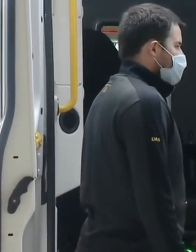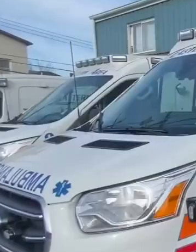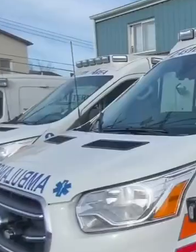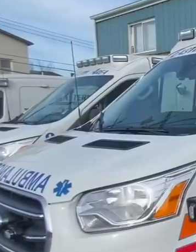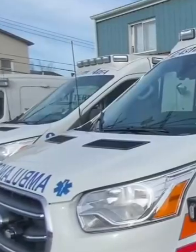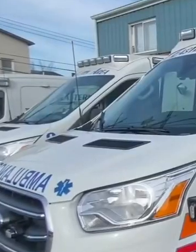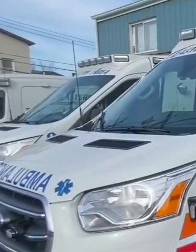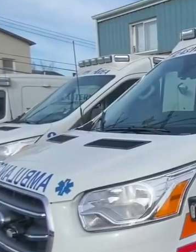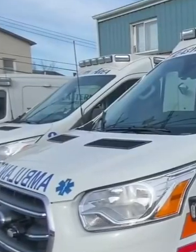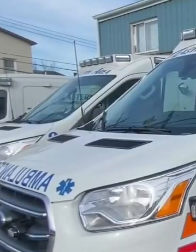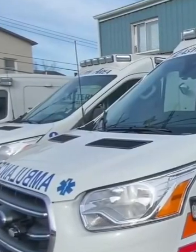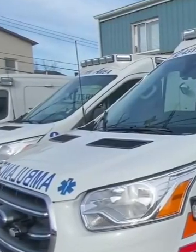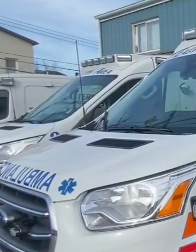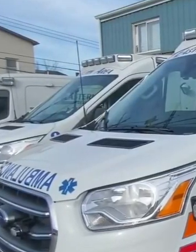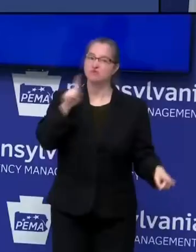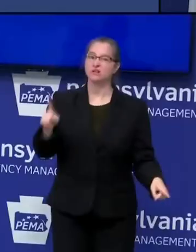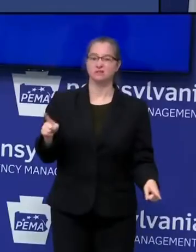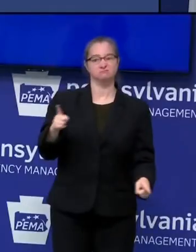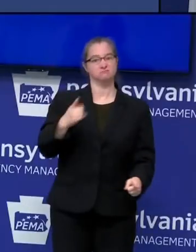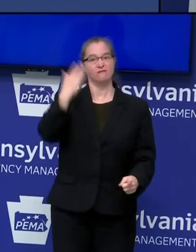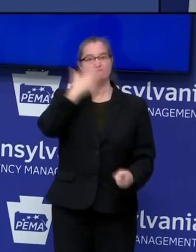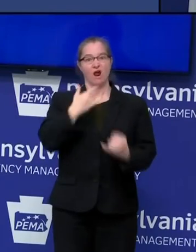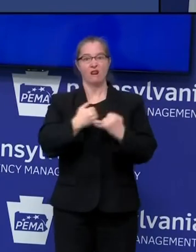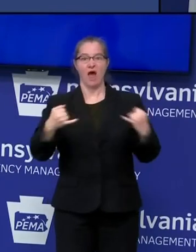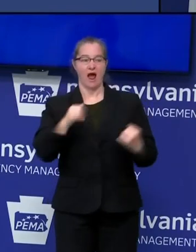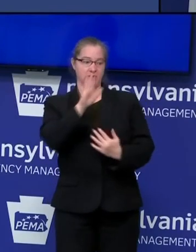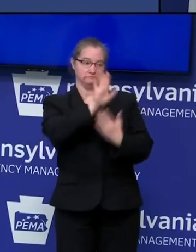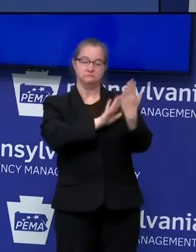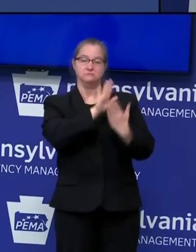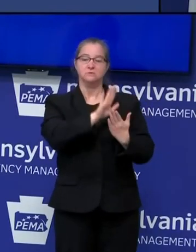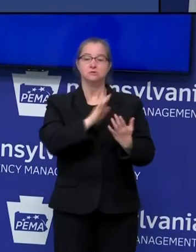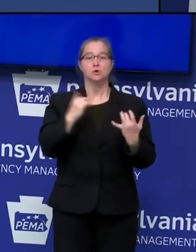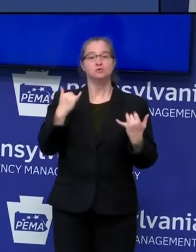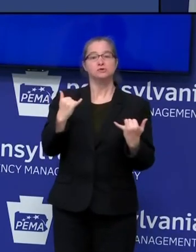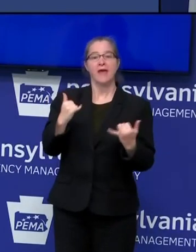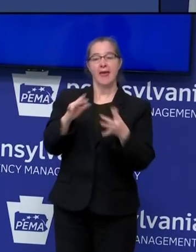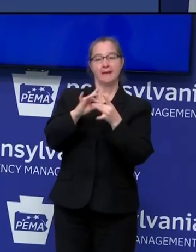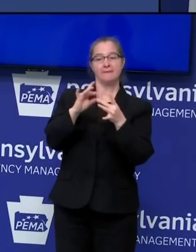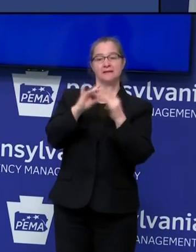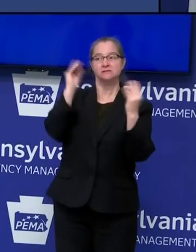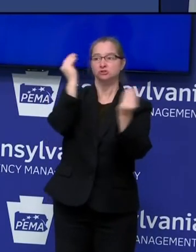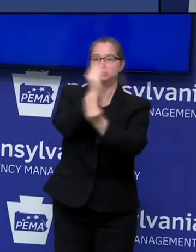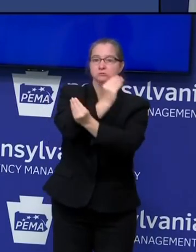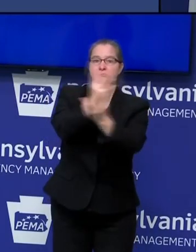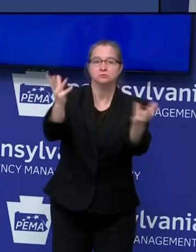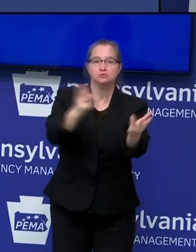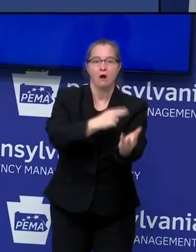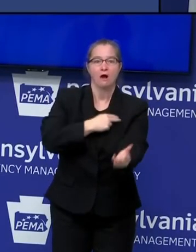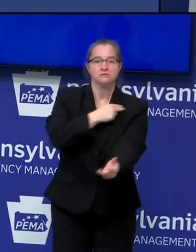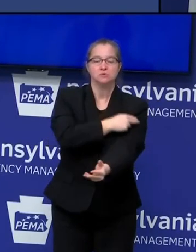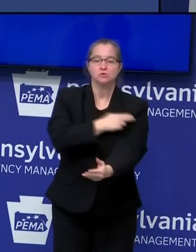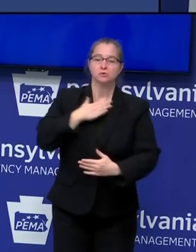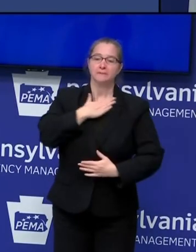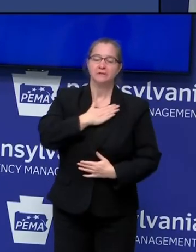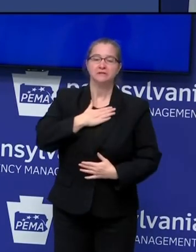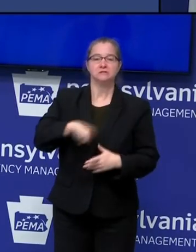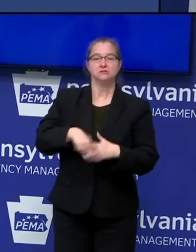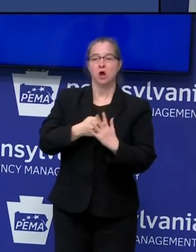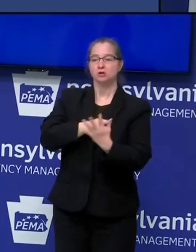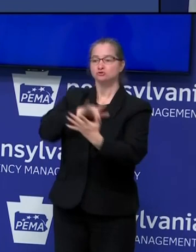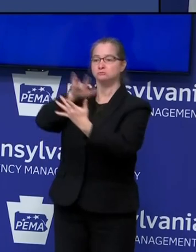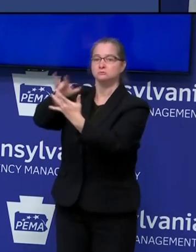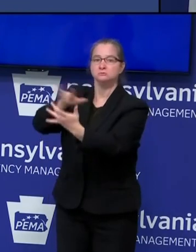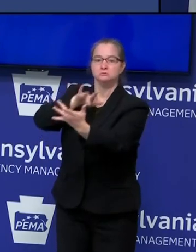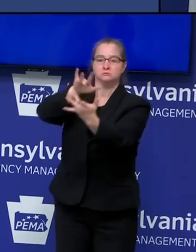in line to get the vaccine. So my message today to hospitals is to start to reach out and to work together